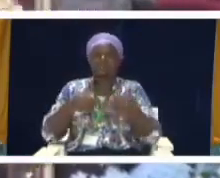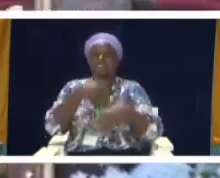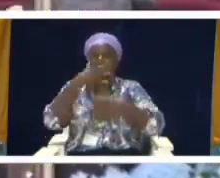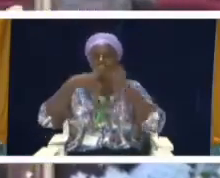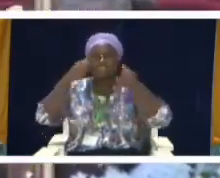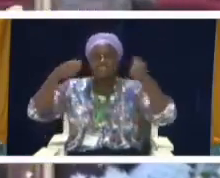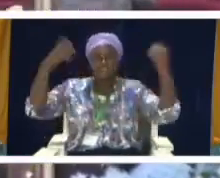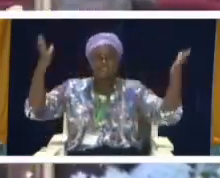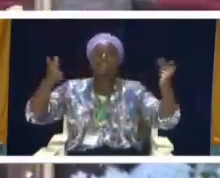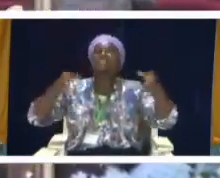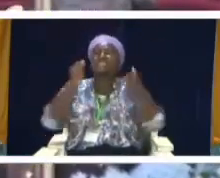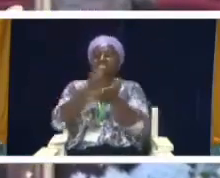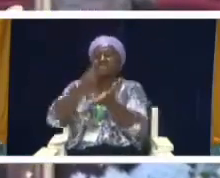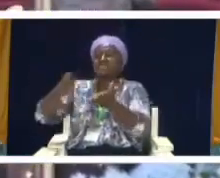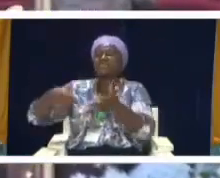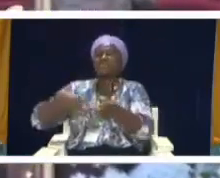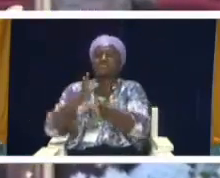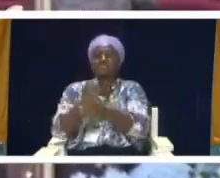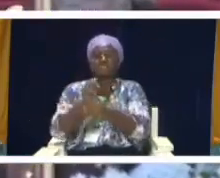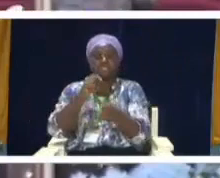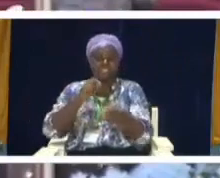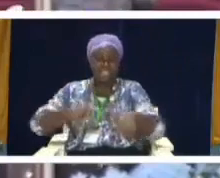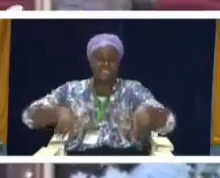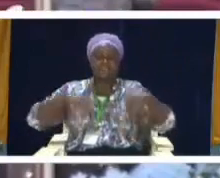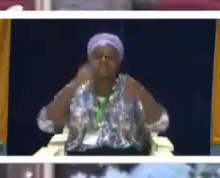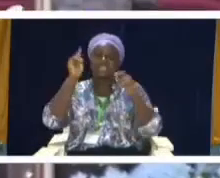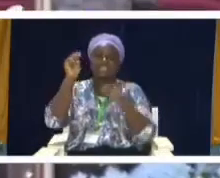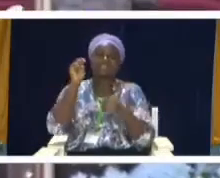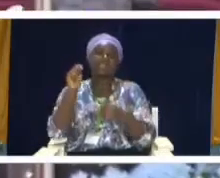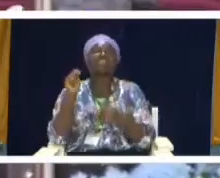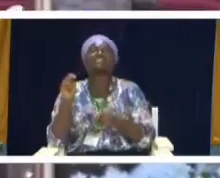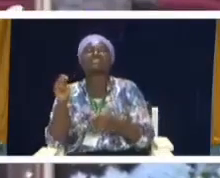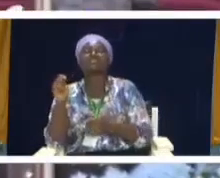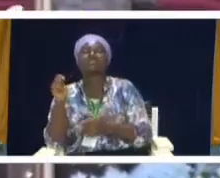Amen. We will now take the live testifiers.